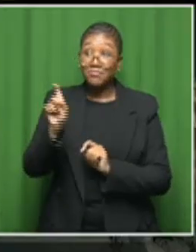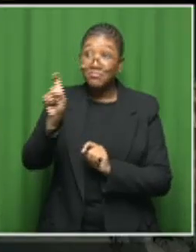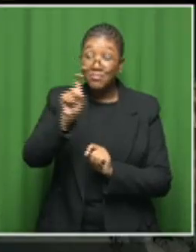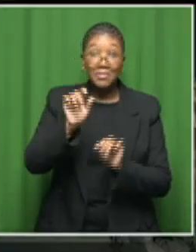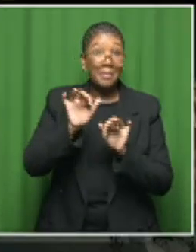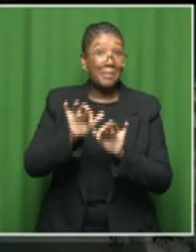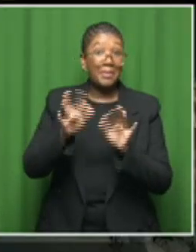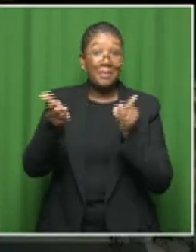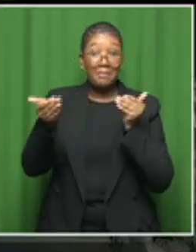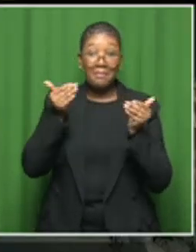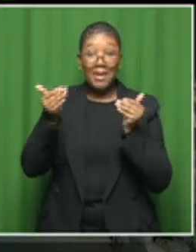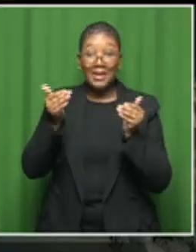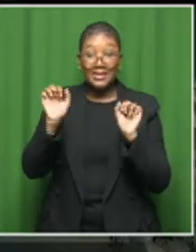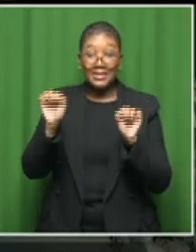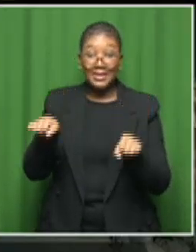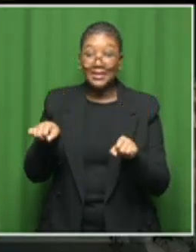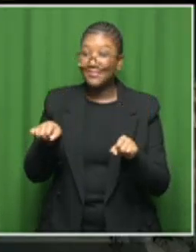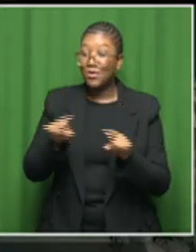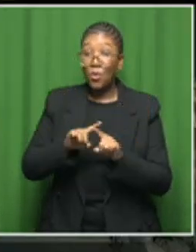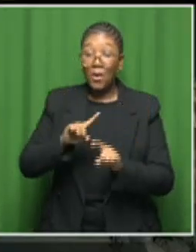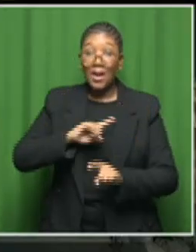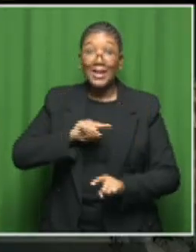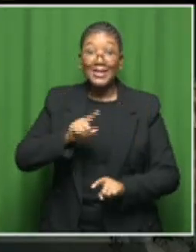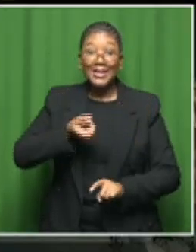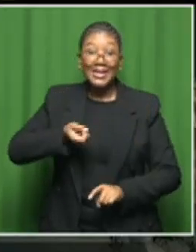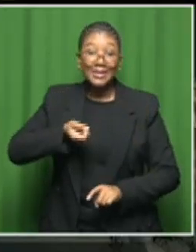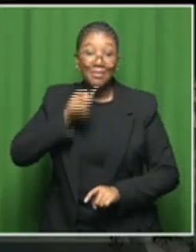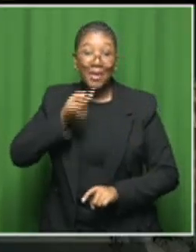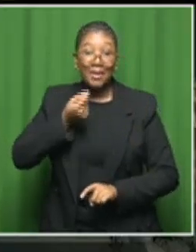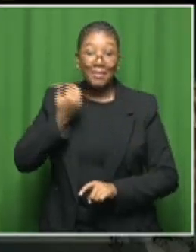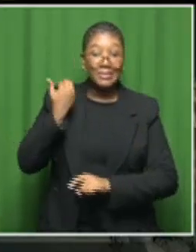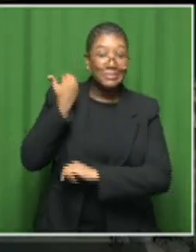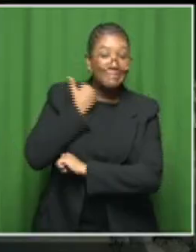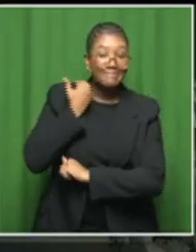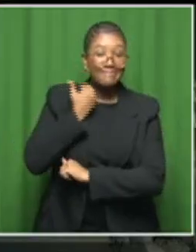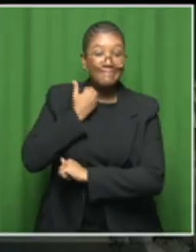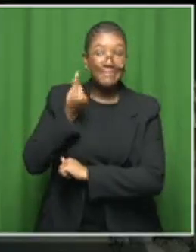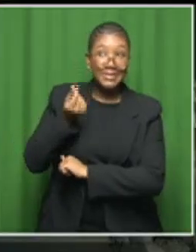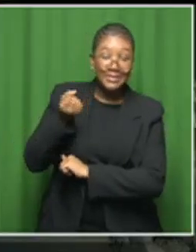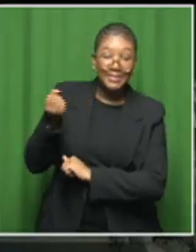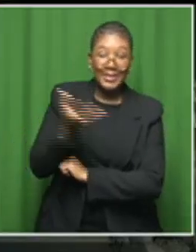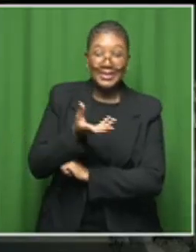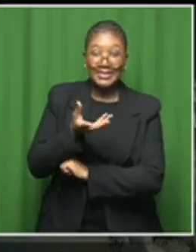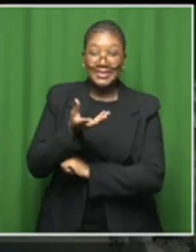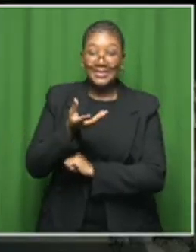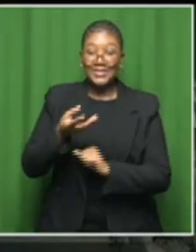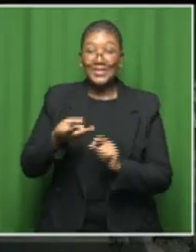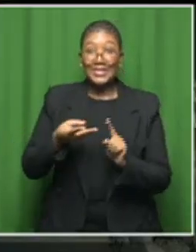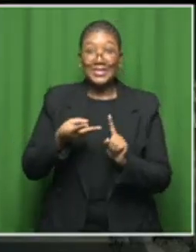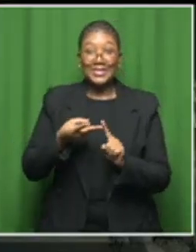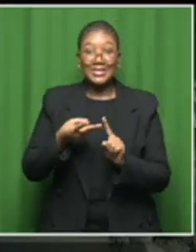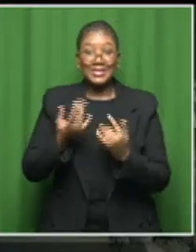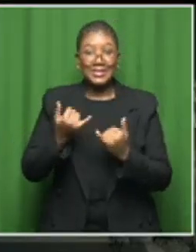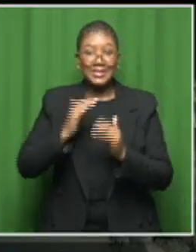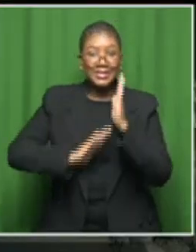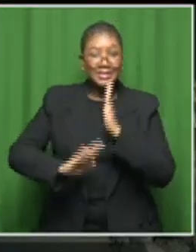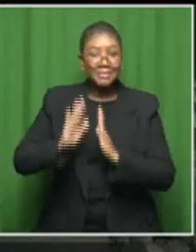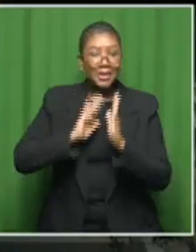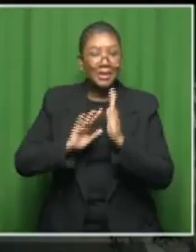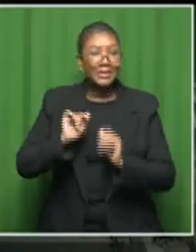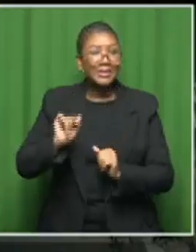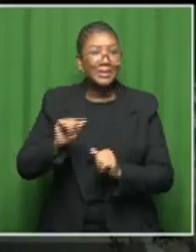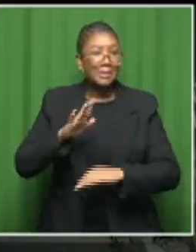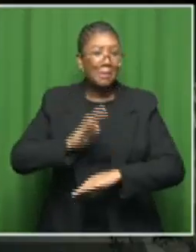does. You talk about the expense of it, you talk about possible side effects. So, talk to us about this and trying